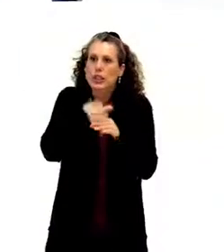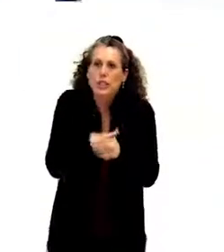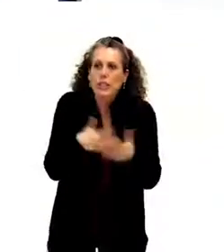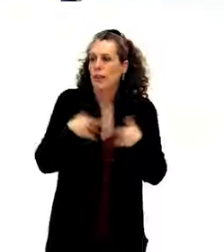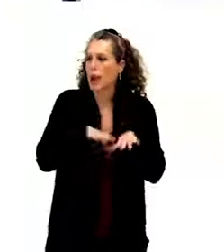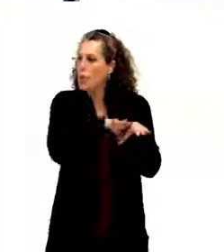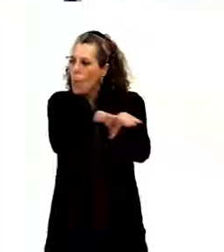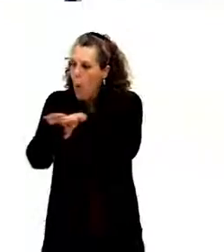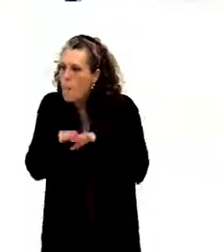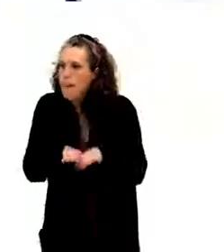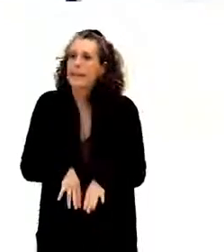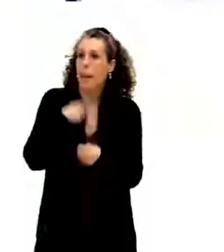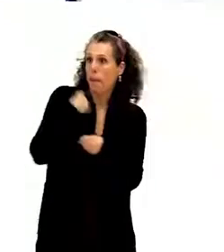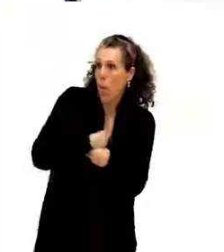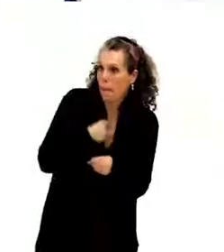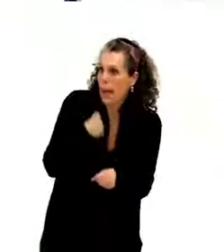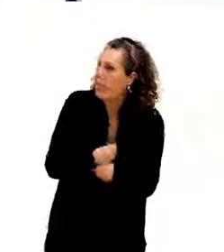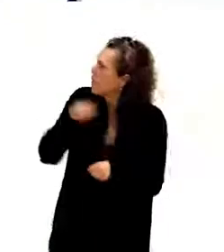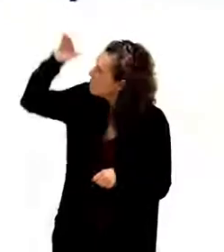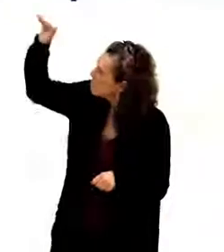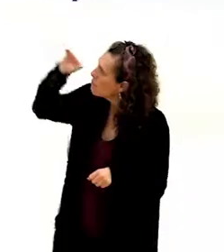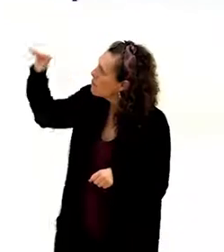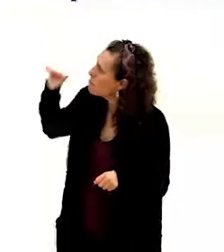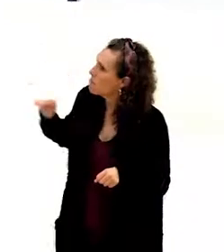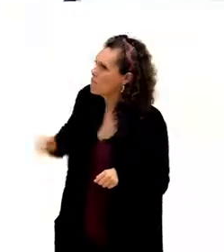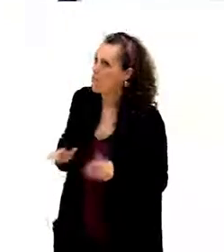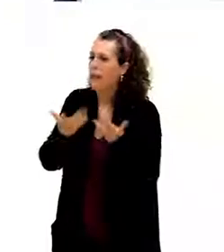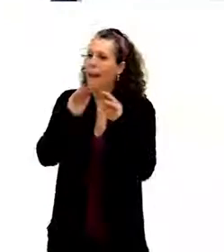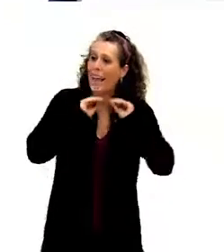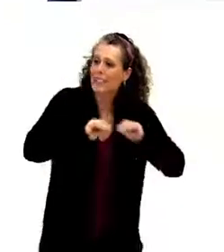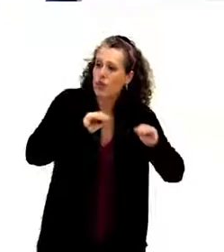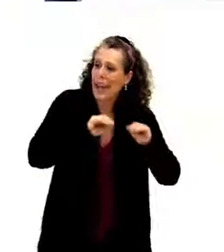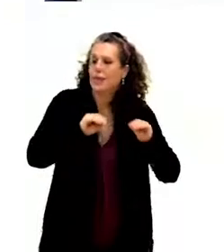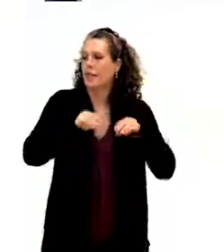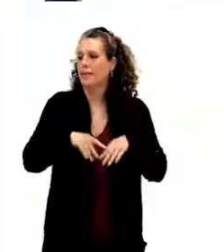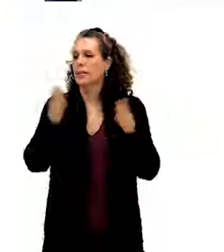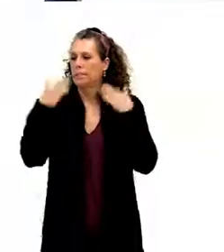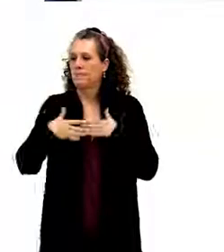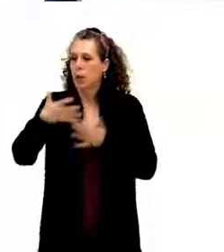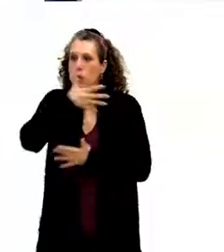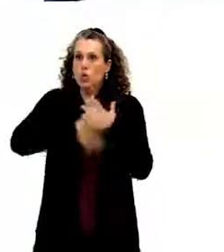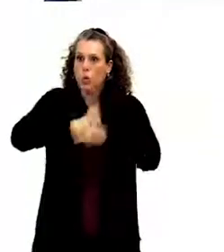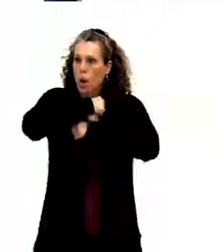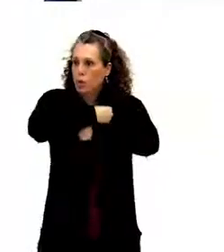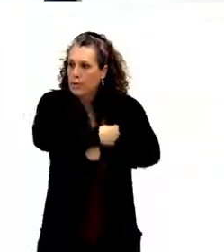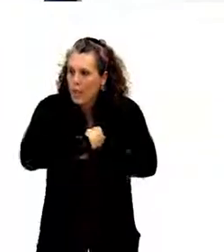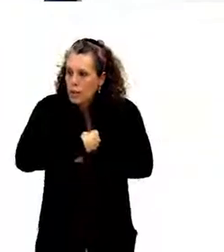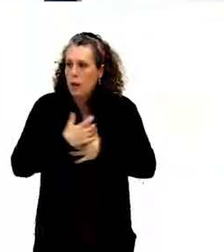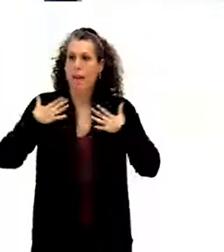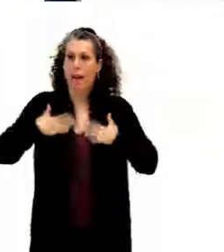equality, employment, education and training, social protection,